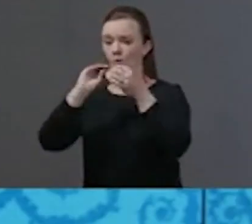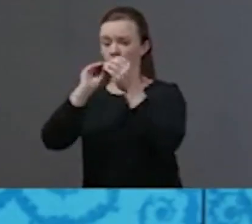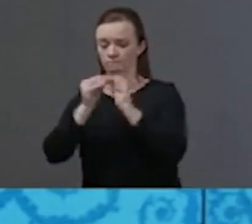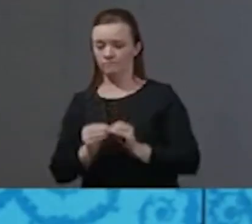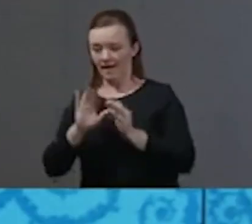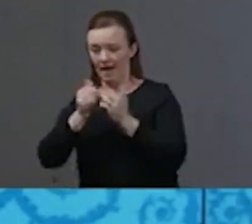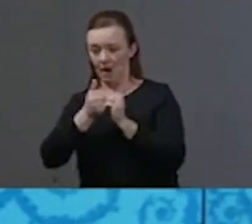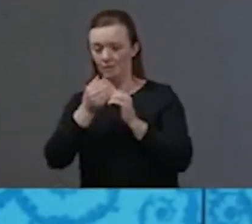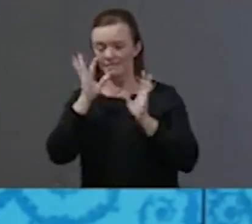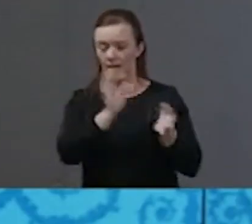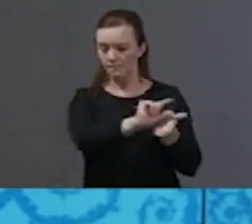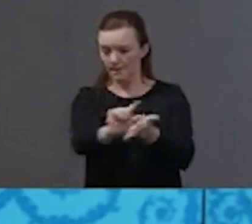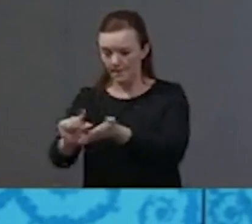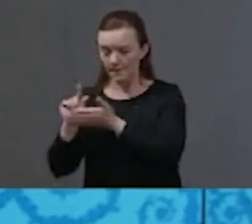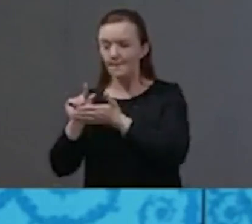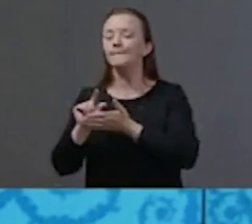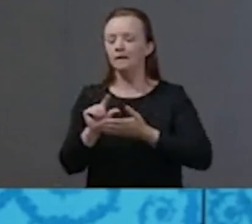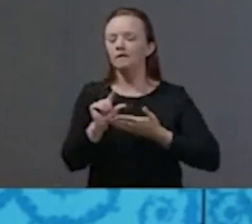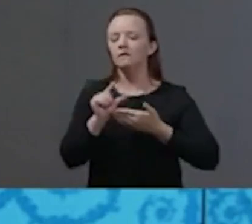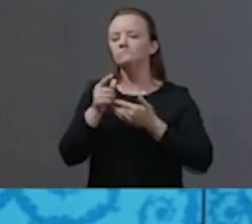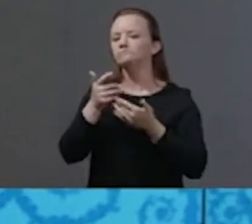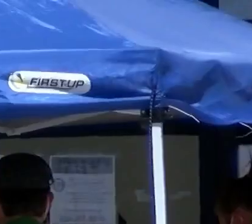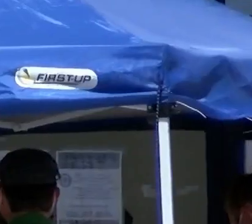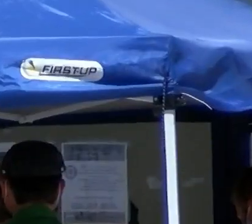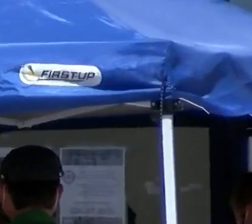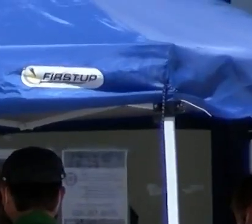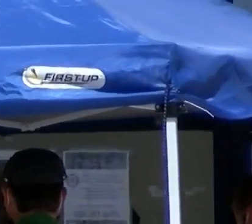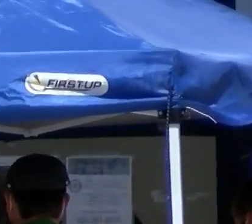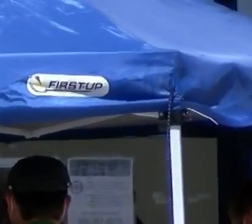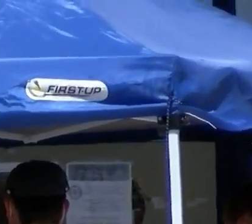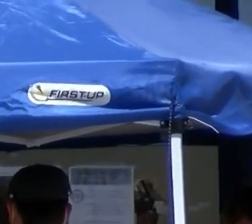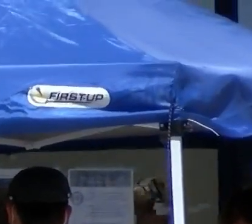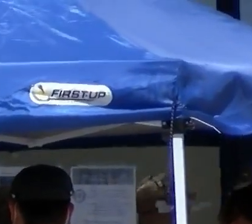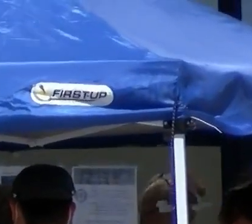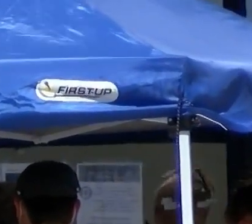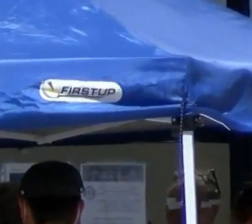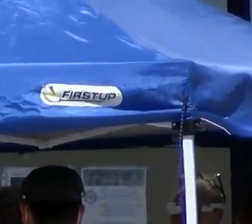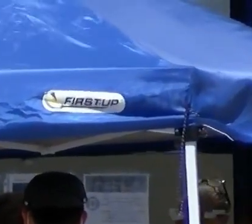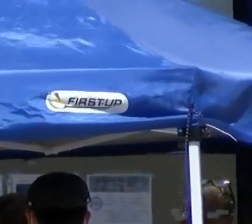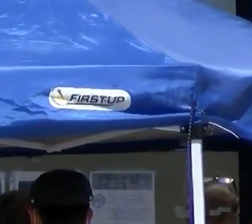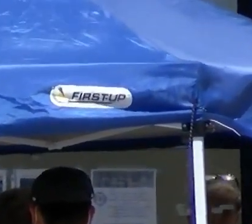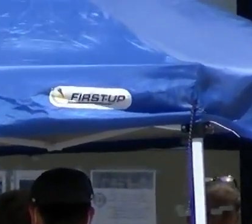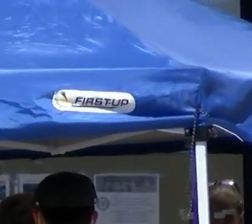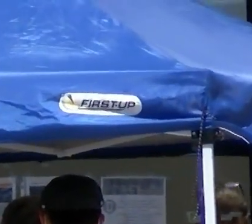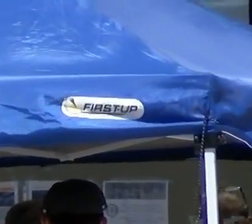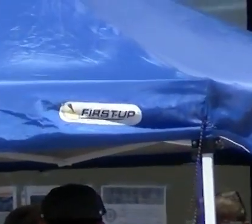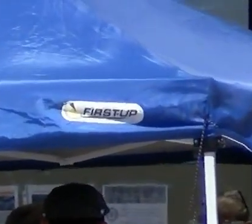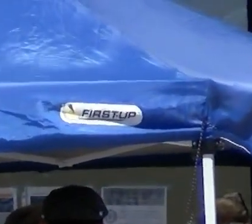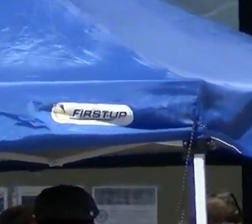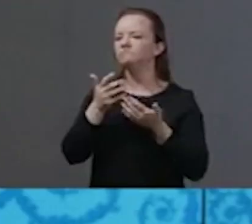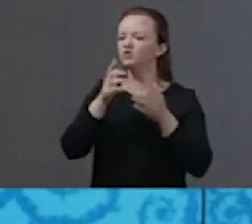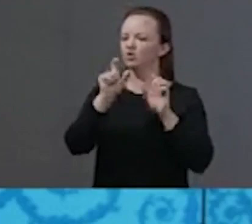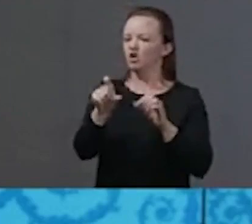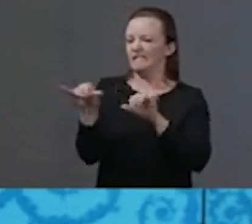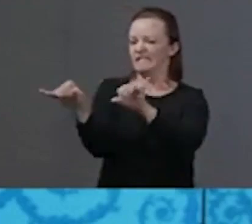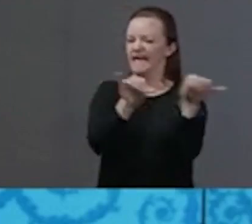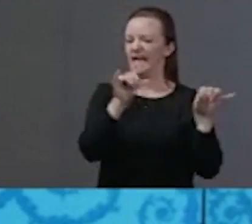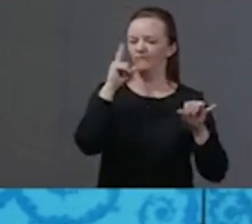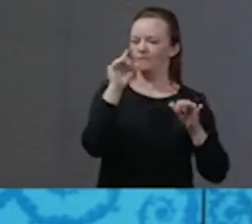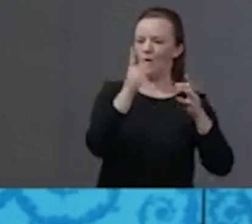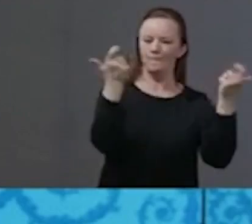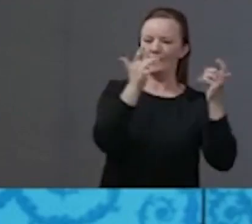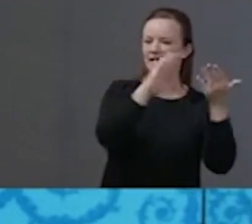discretion of the governor. Smaller cities were shortchanged from $174 per person to $115. Because we